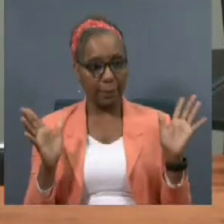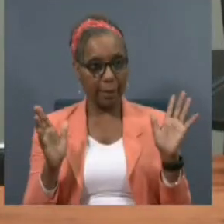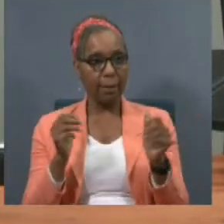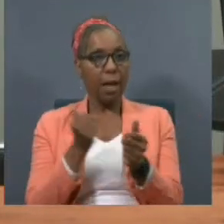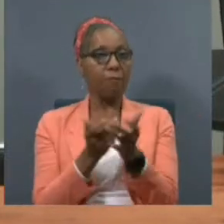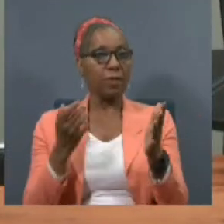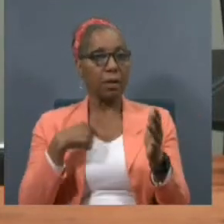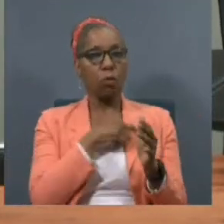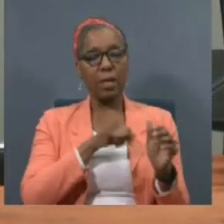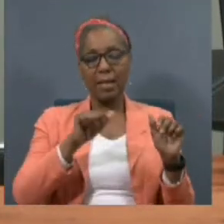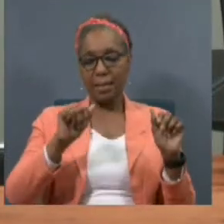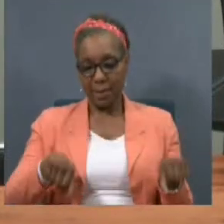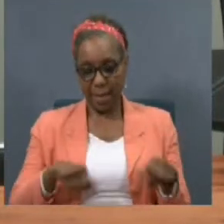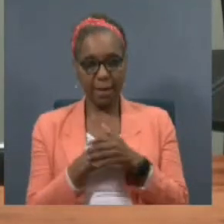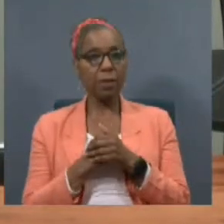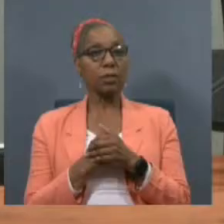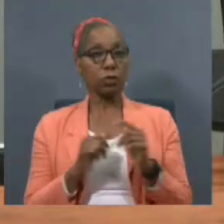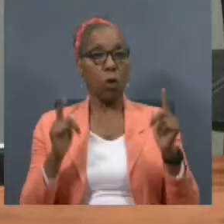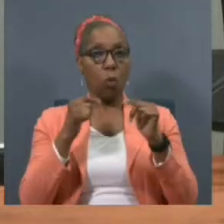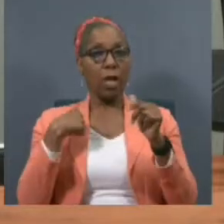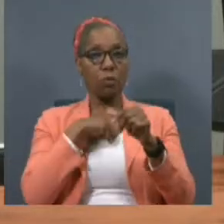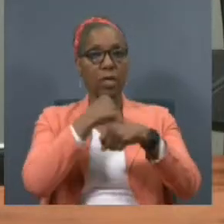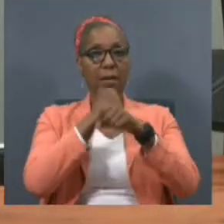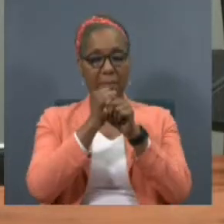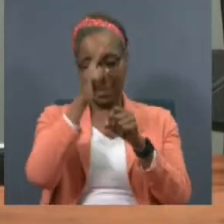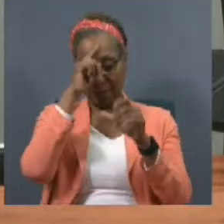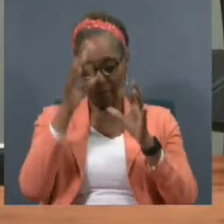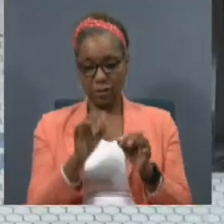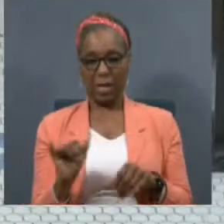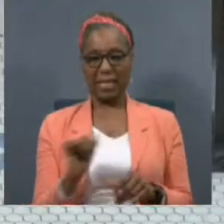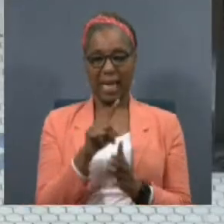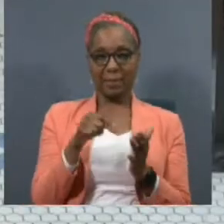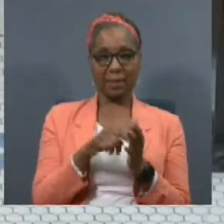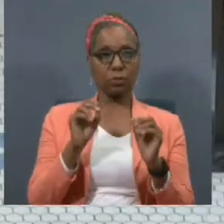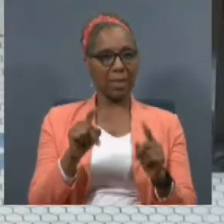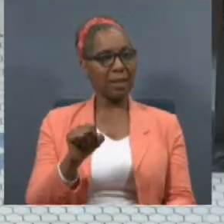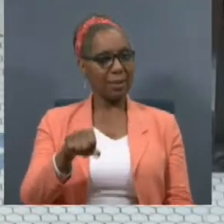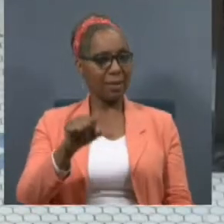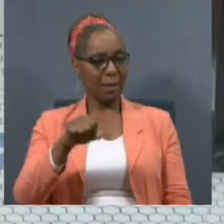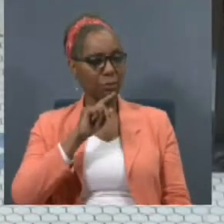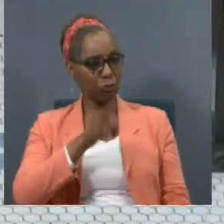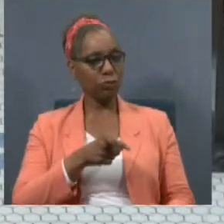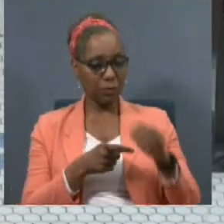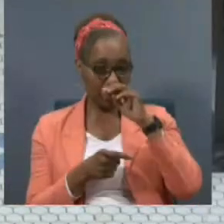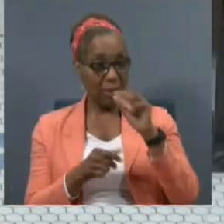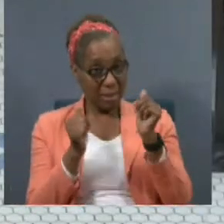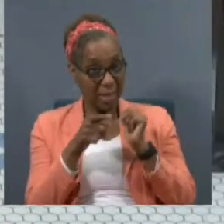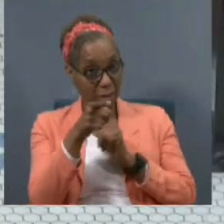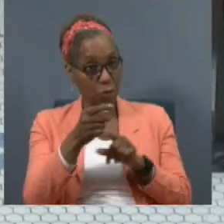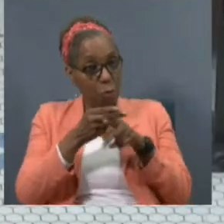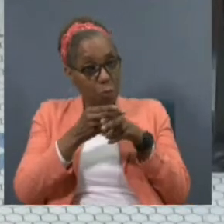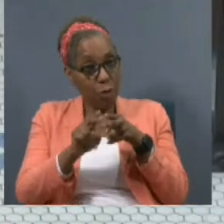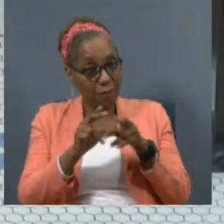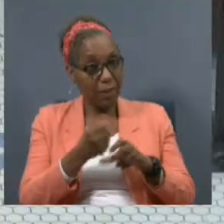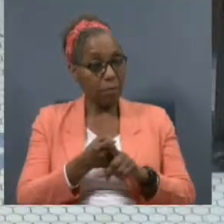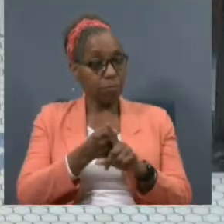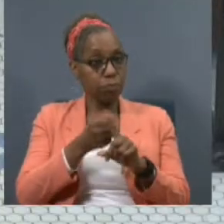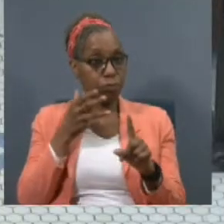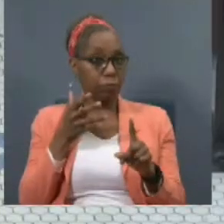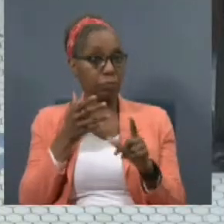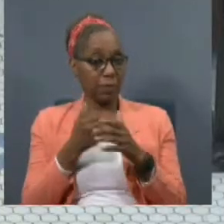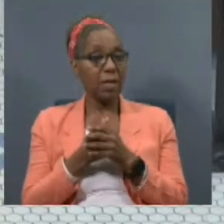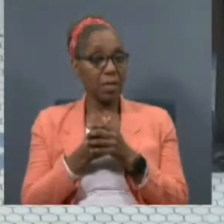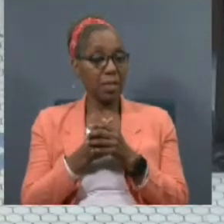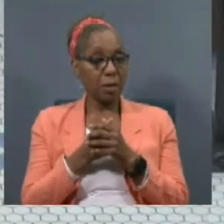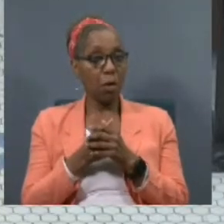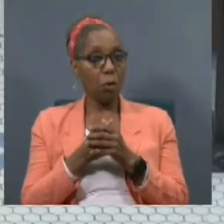that we possibly can take when we're making a decision like this. Absolutely. So can you just briefly just give us some high